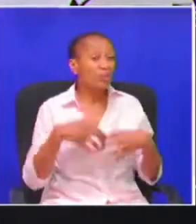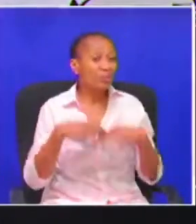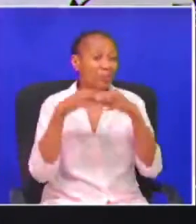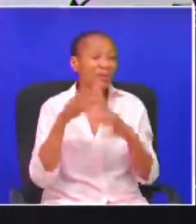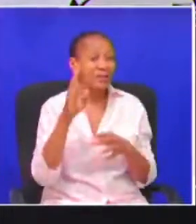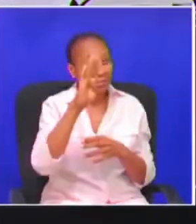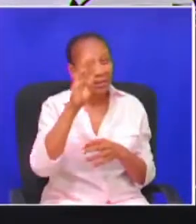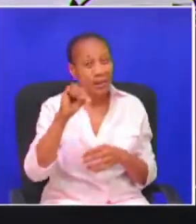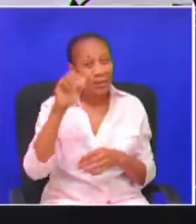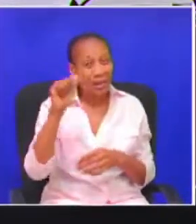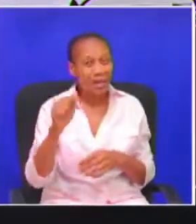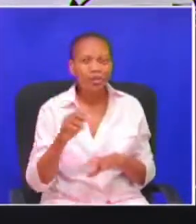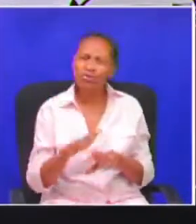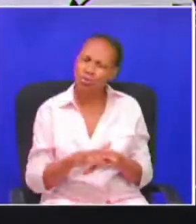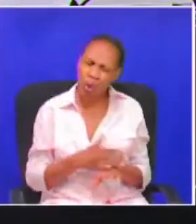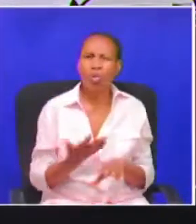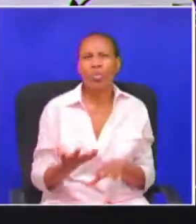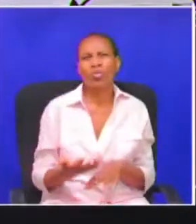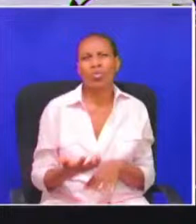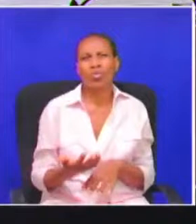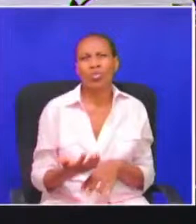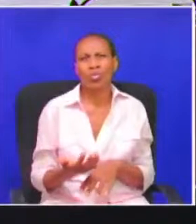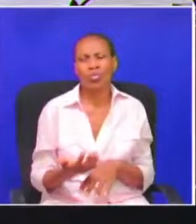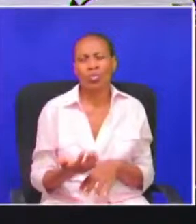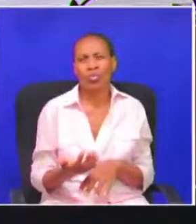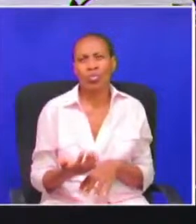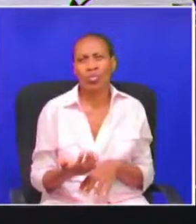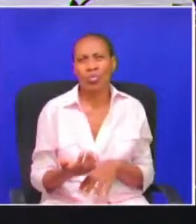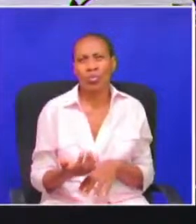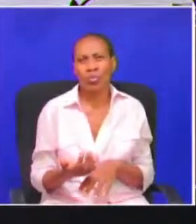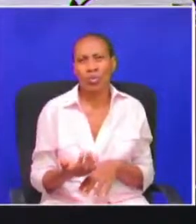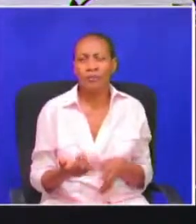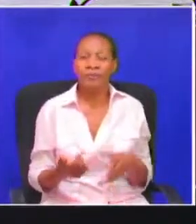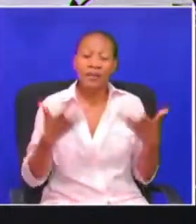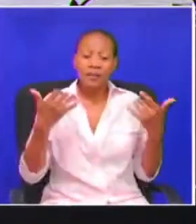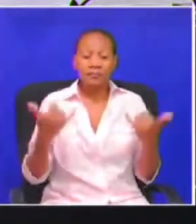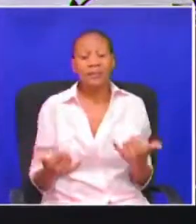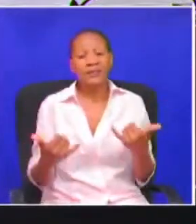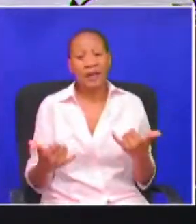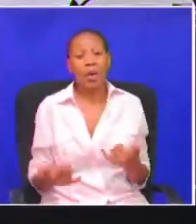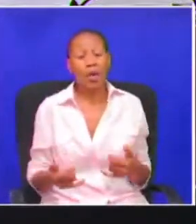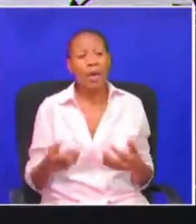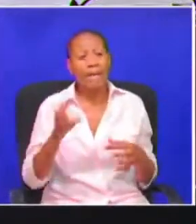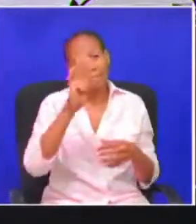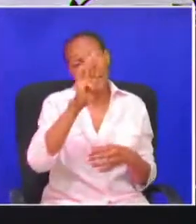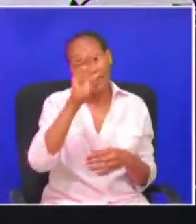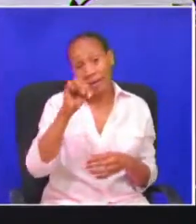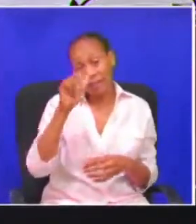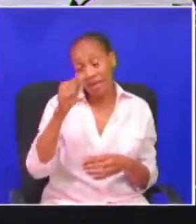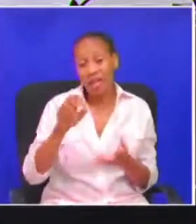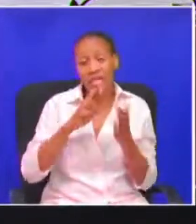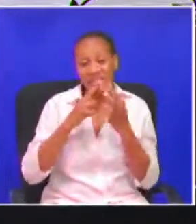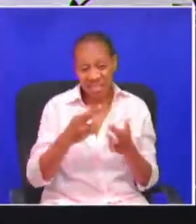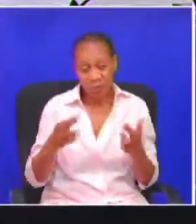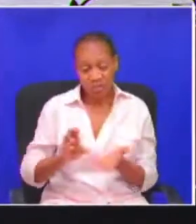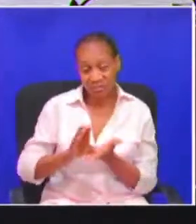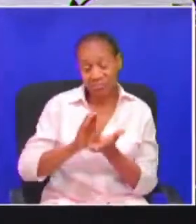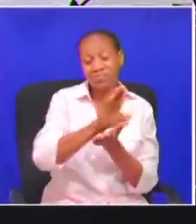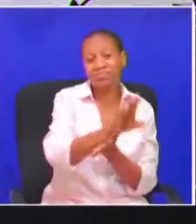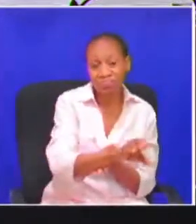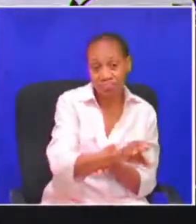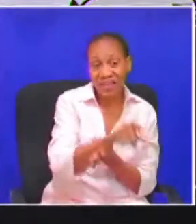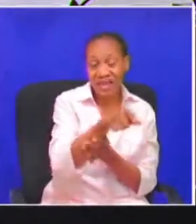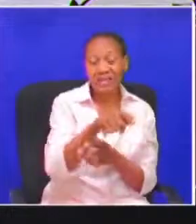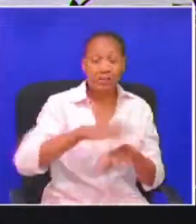Africans to lead up to where we are with the BMA. Now, resourcing the BMA is another important